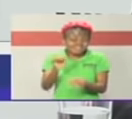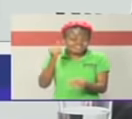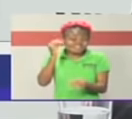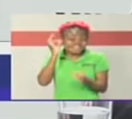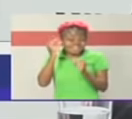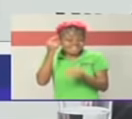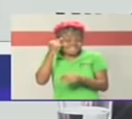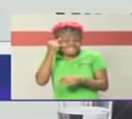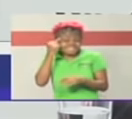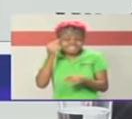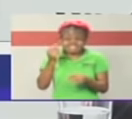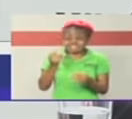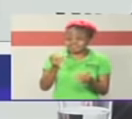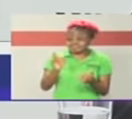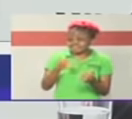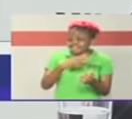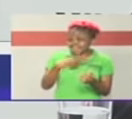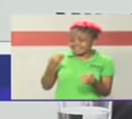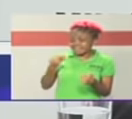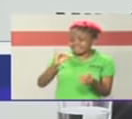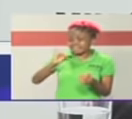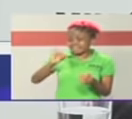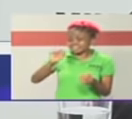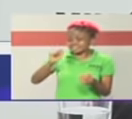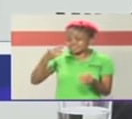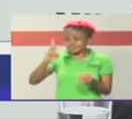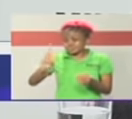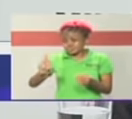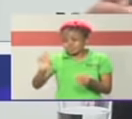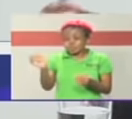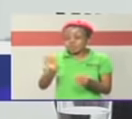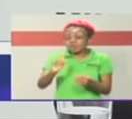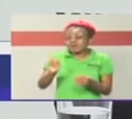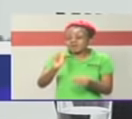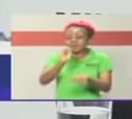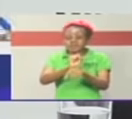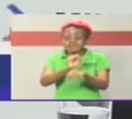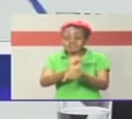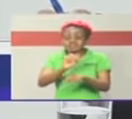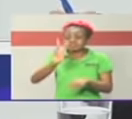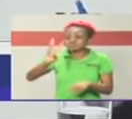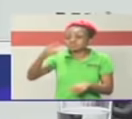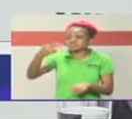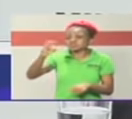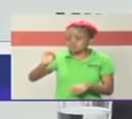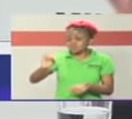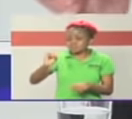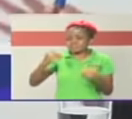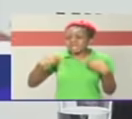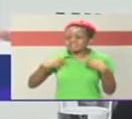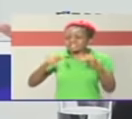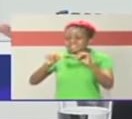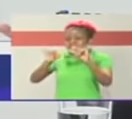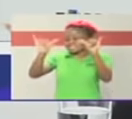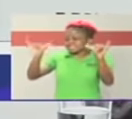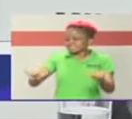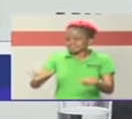to the IHR at WHO. So that is a system that has been in use for decades.